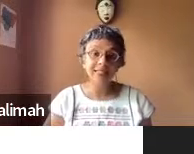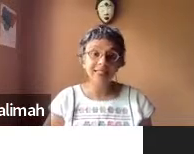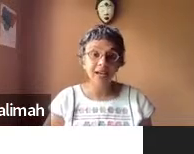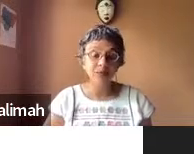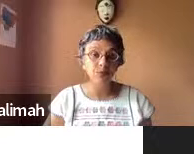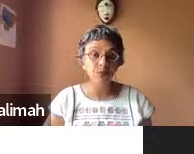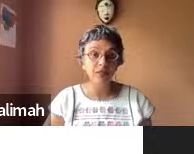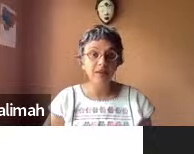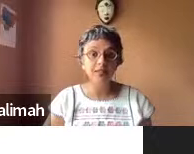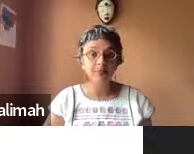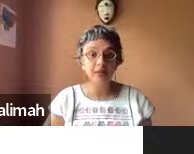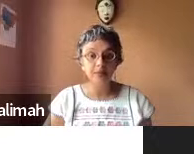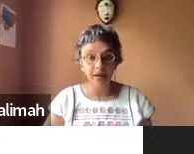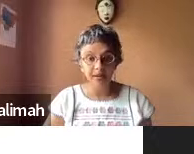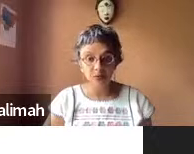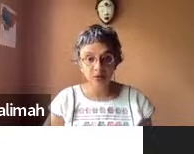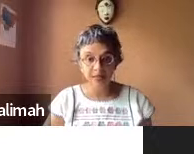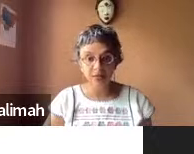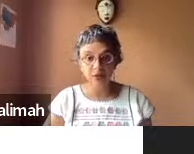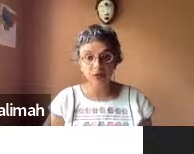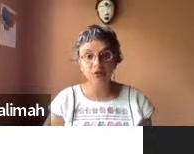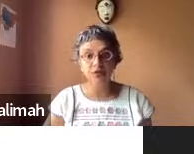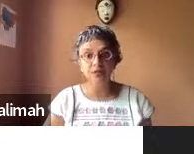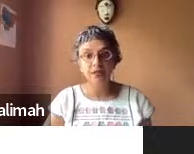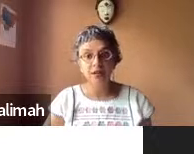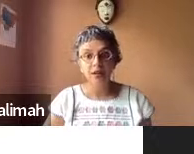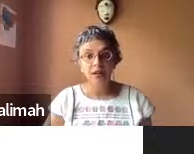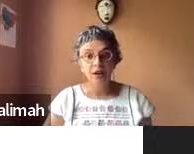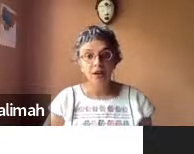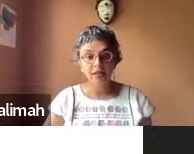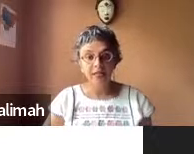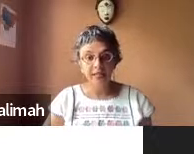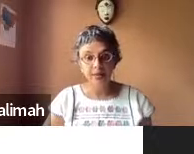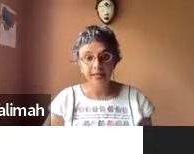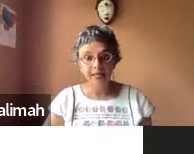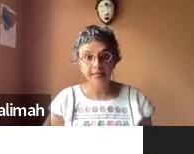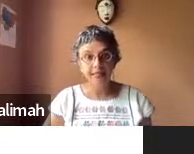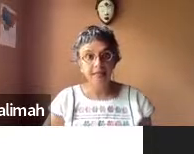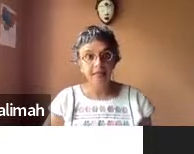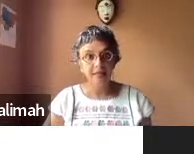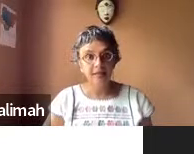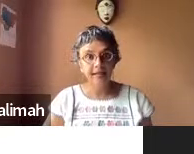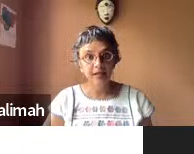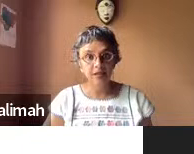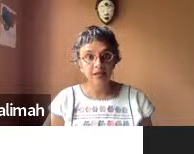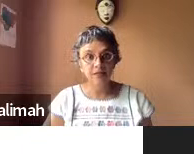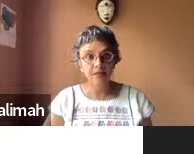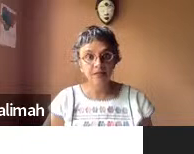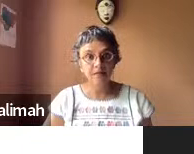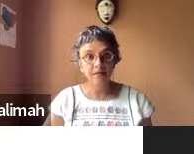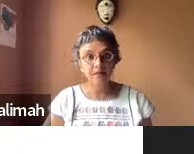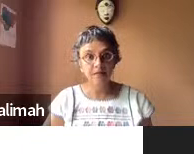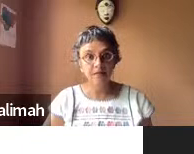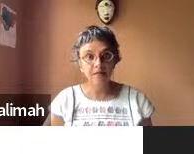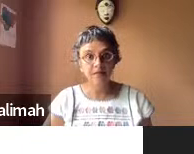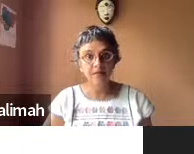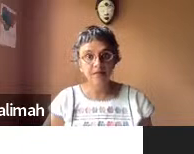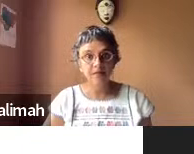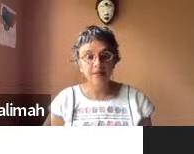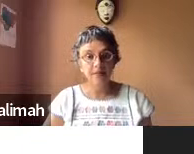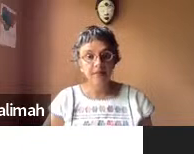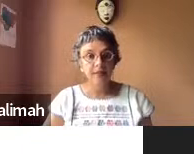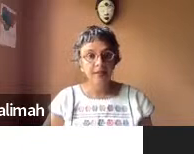3 and 6 times more time spent by women and girls on unpaid care.